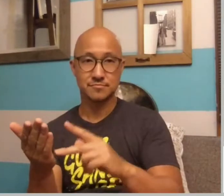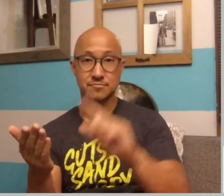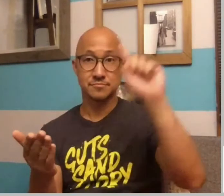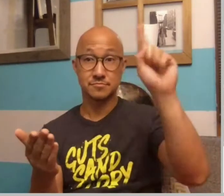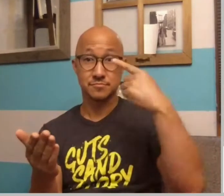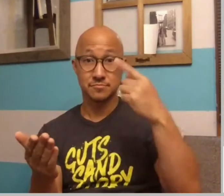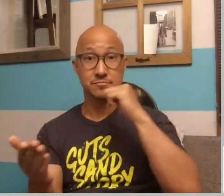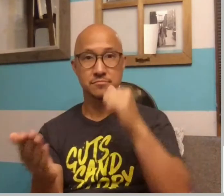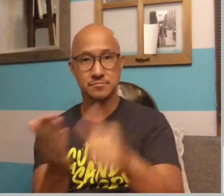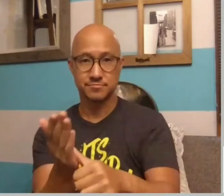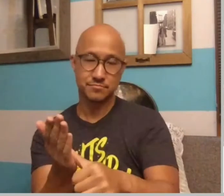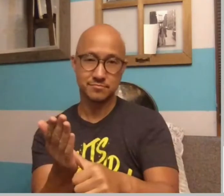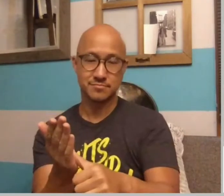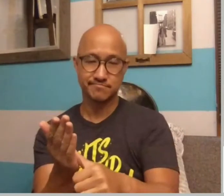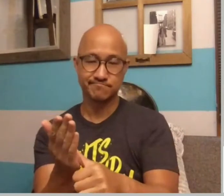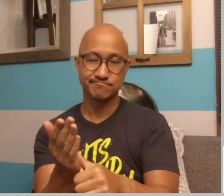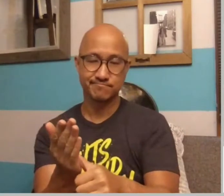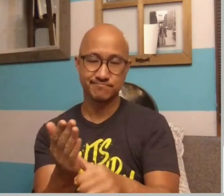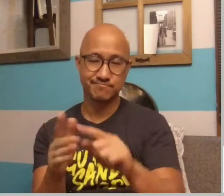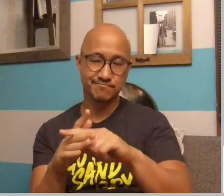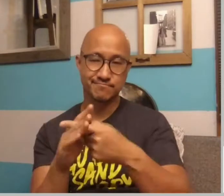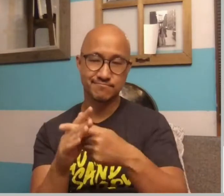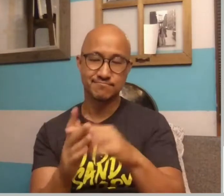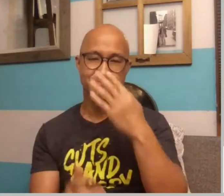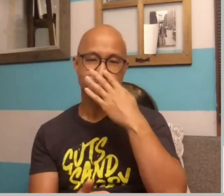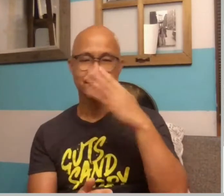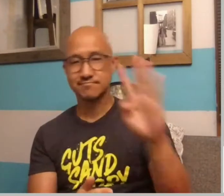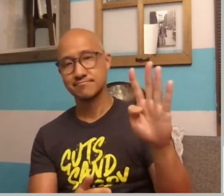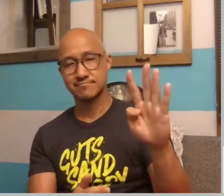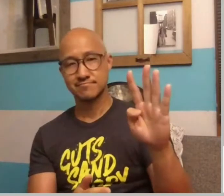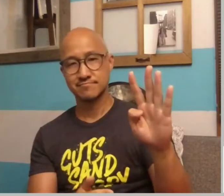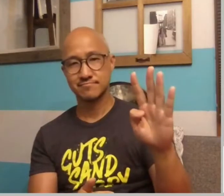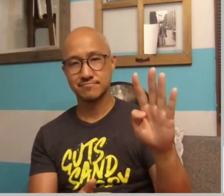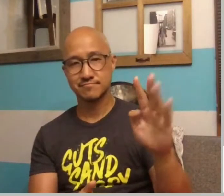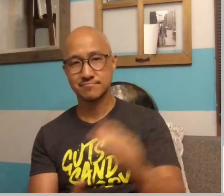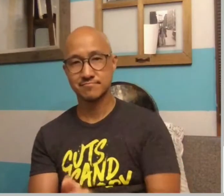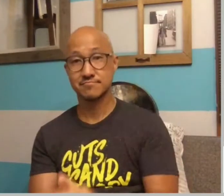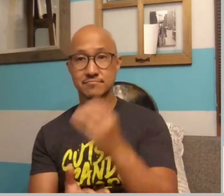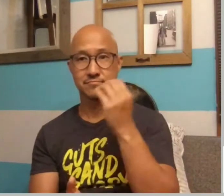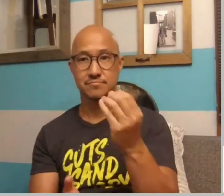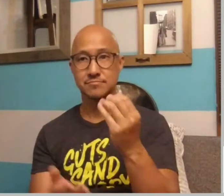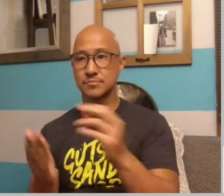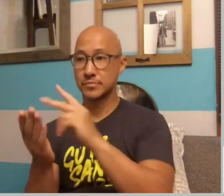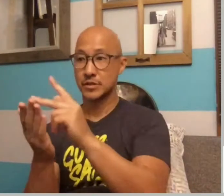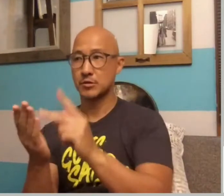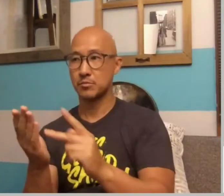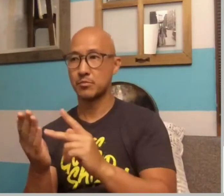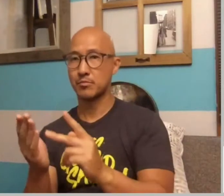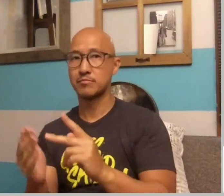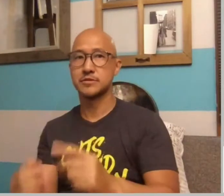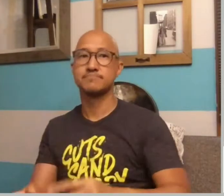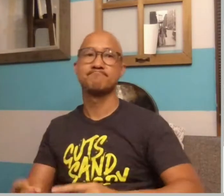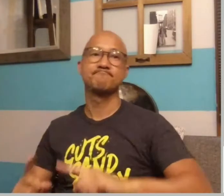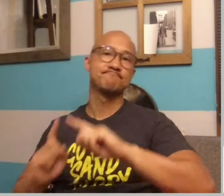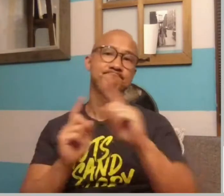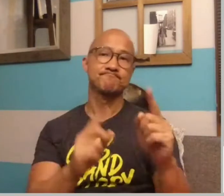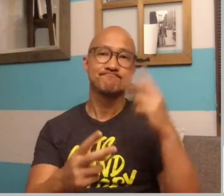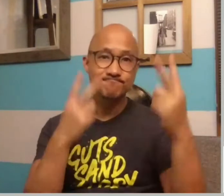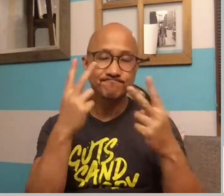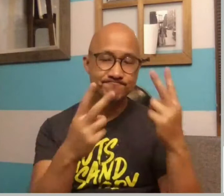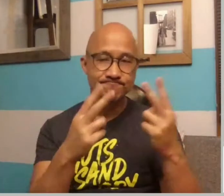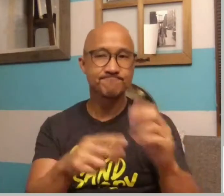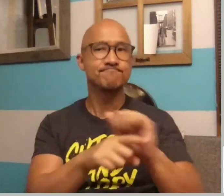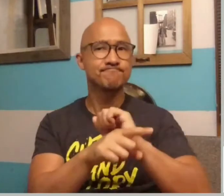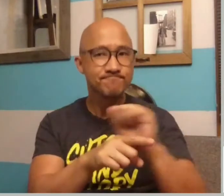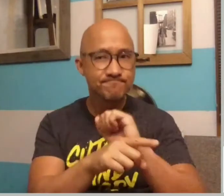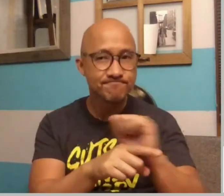doing the wrong things. And this led Paul to pay Corinth a very hard visit. And after that, he sent them a second